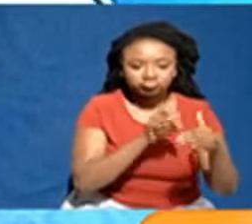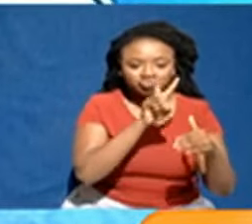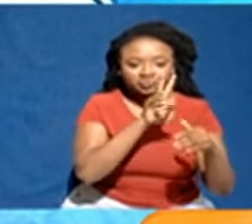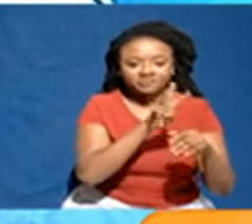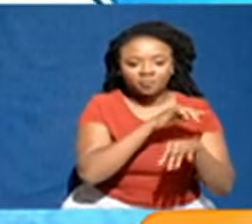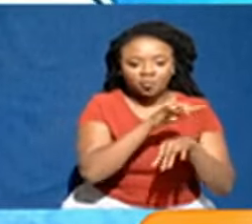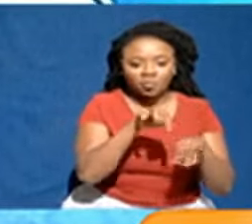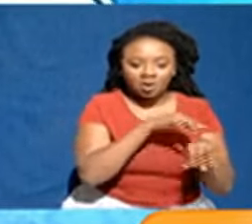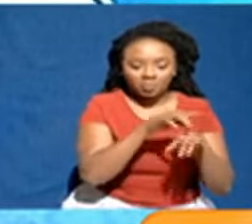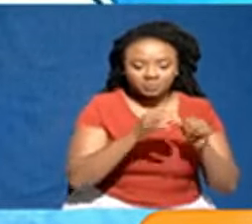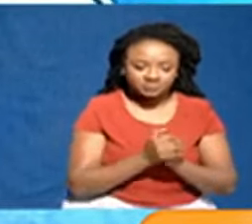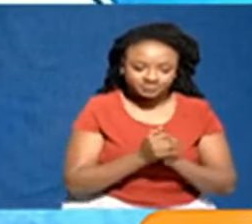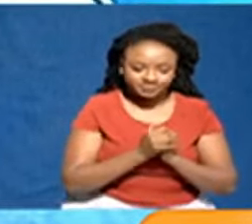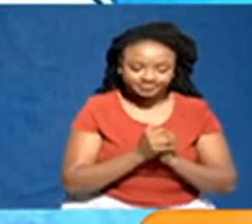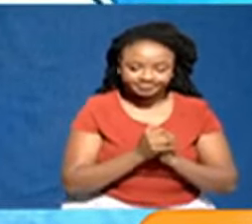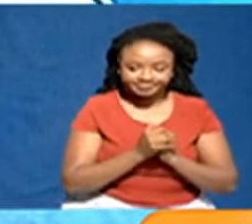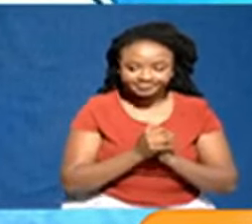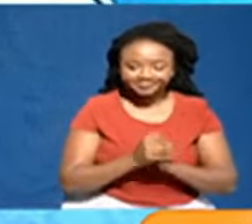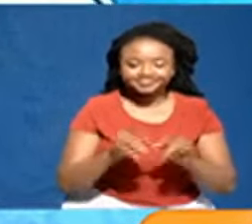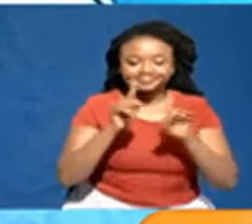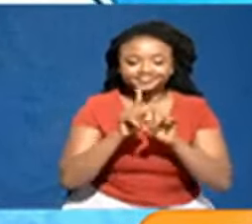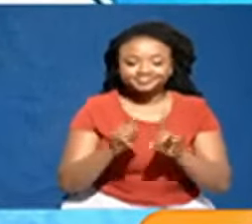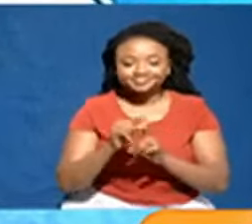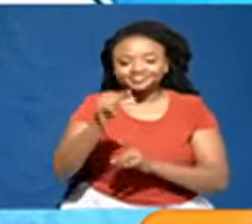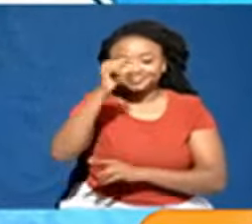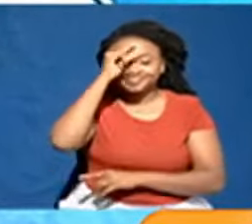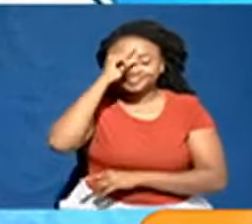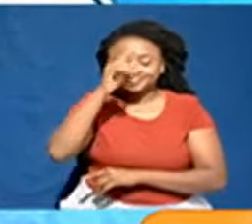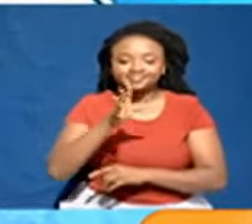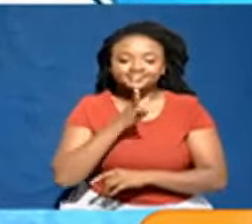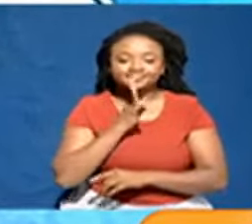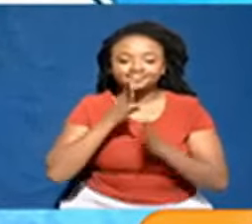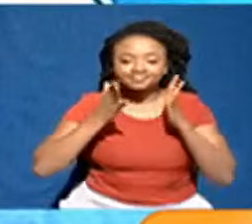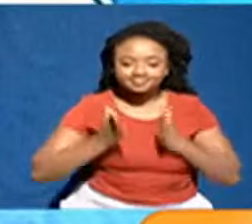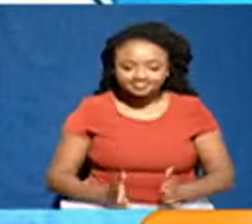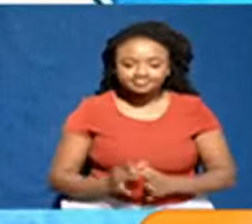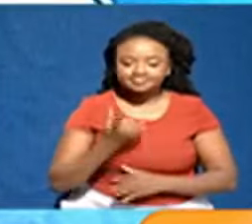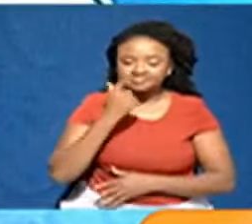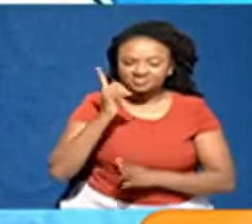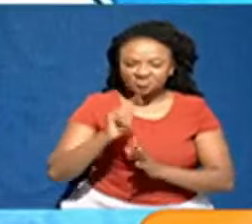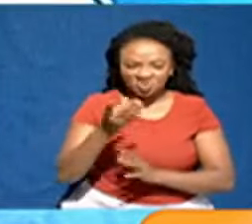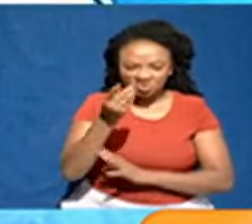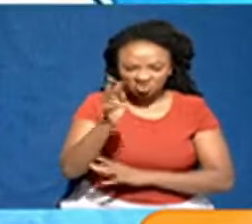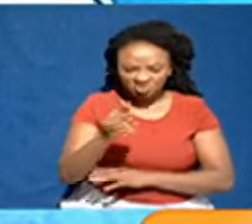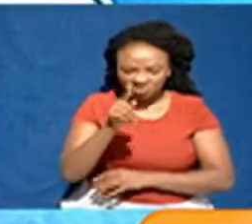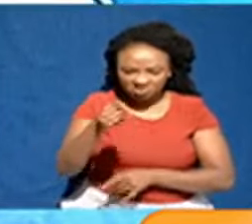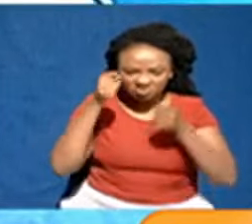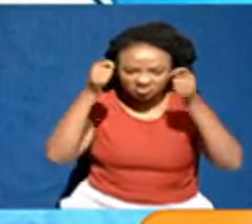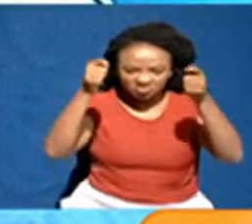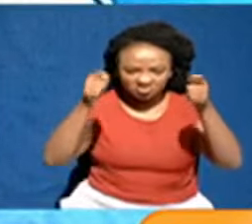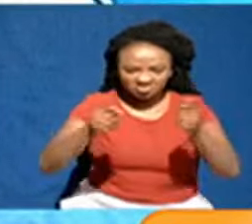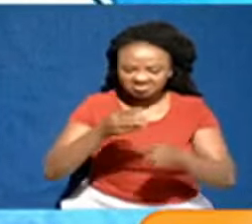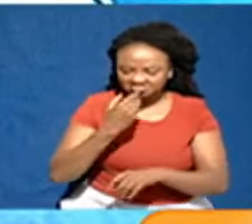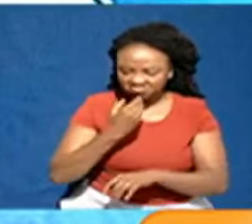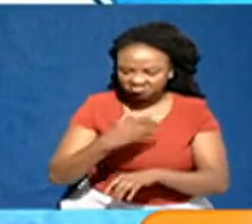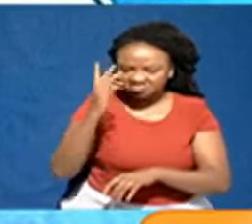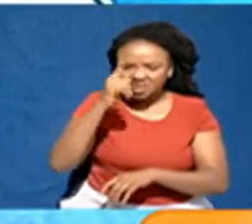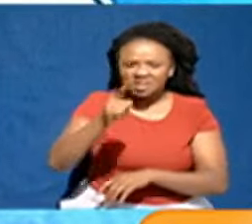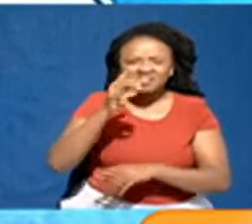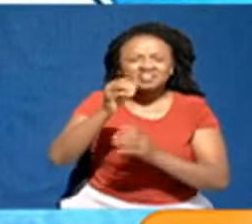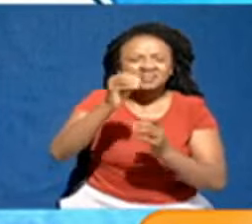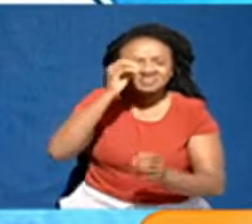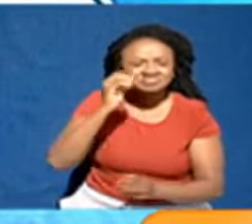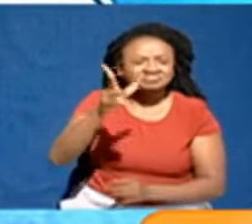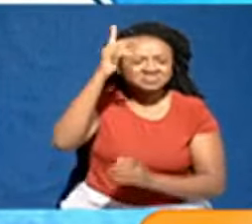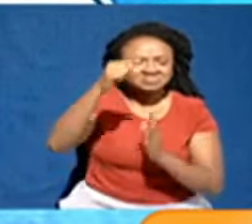spokesperson, Isaac Mwaura, has told off striking doctors, terming their demands expensive and discriminatory to